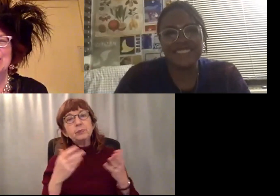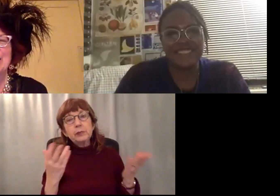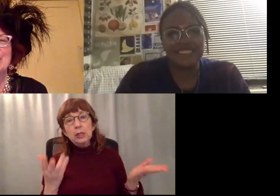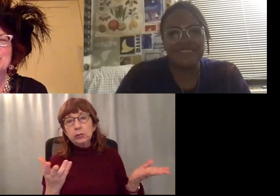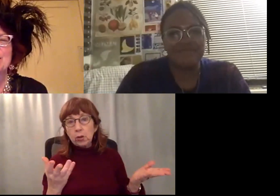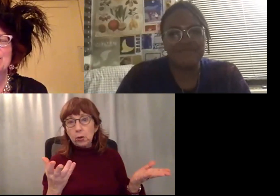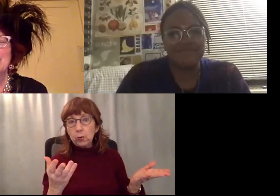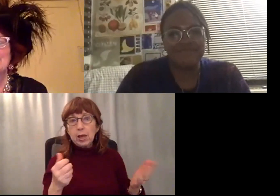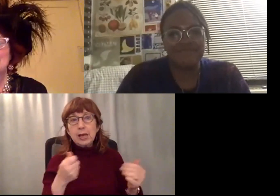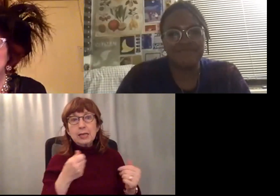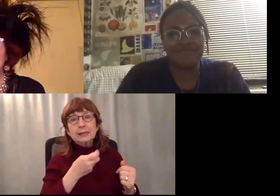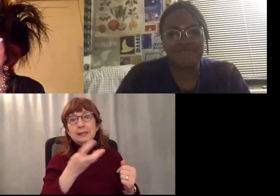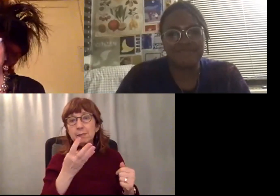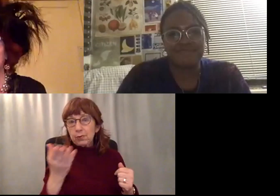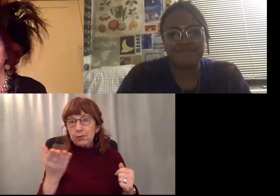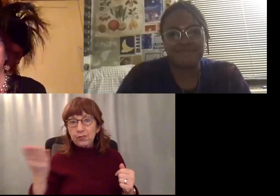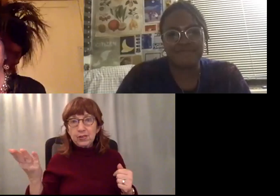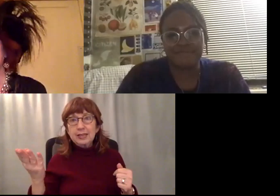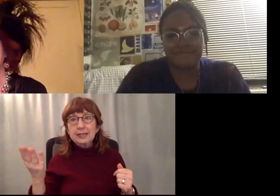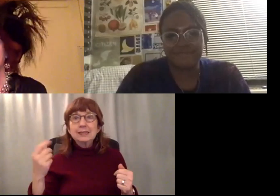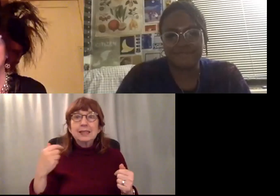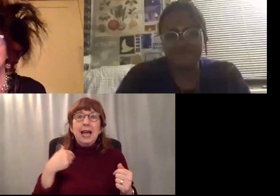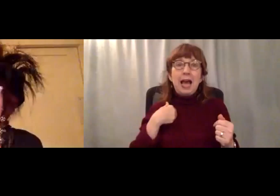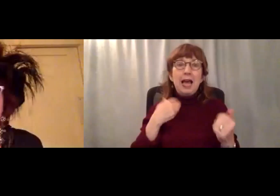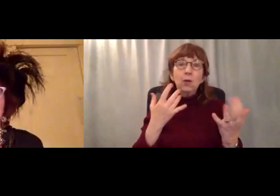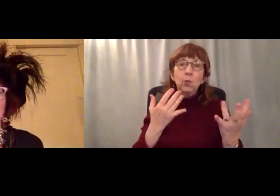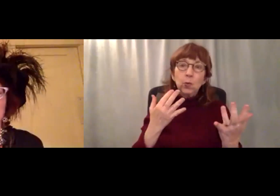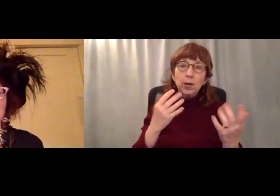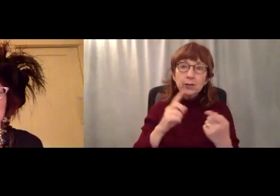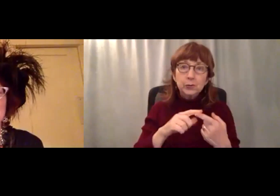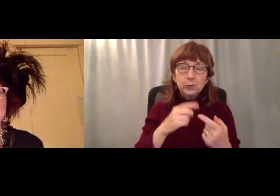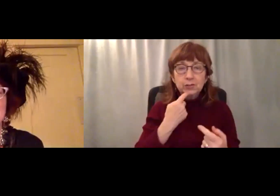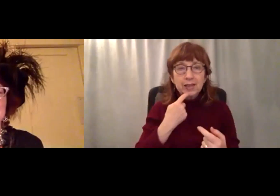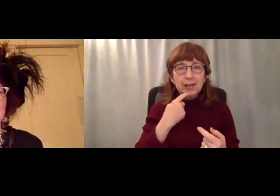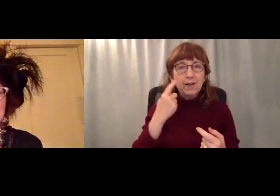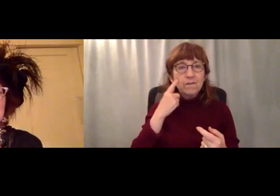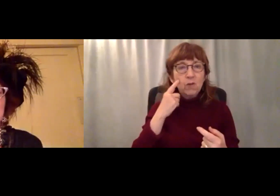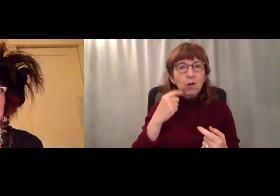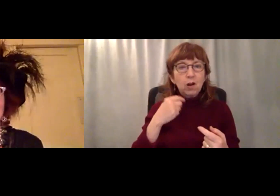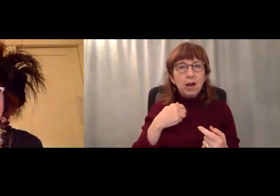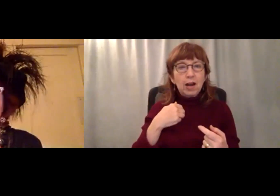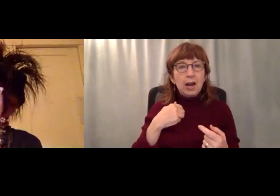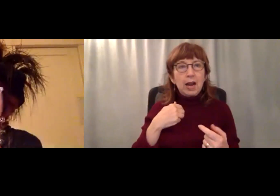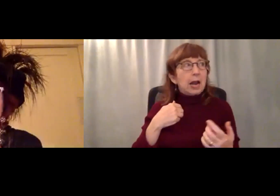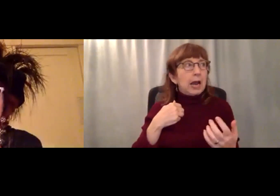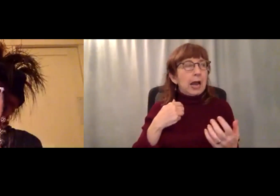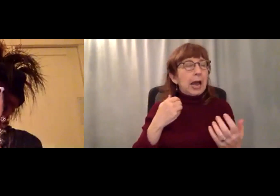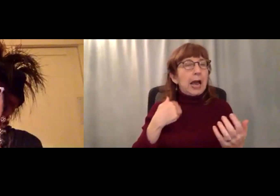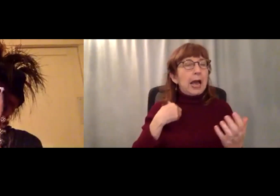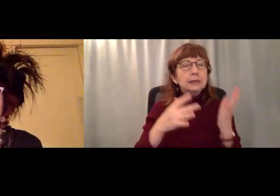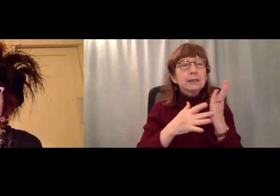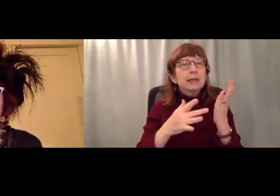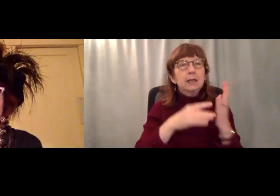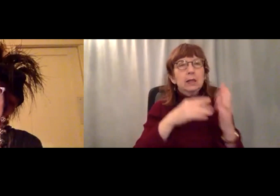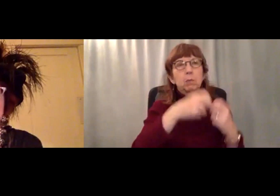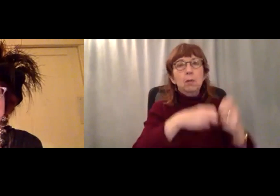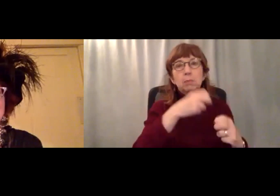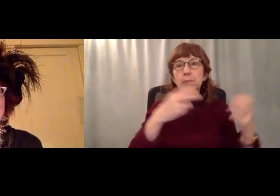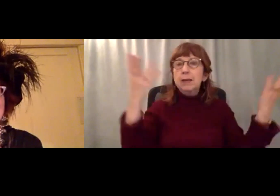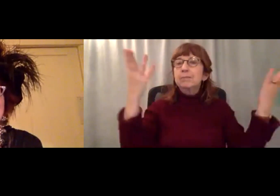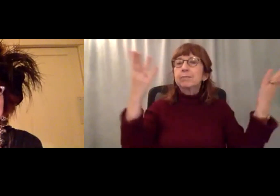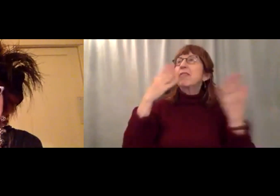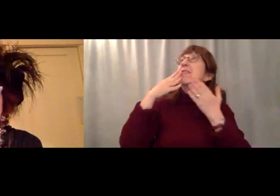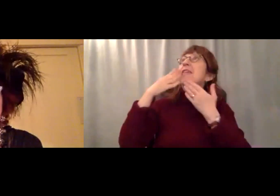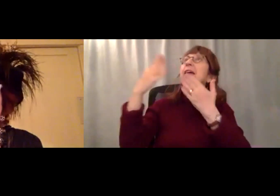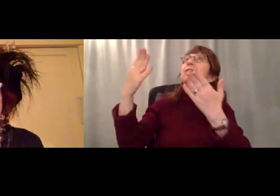there were a number of things that I waited to say for when we had a technological glitch, but thank you to the wonderful Baruch